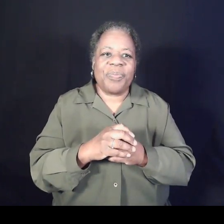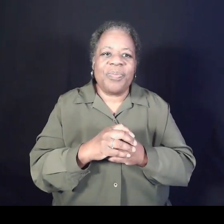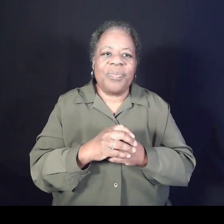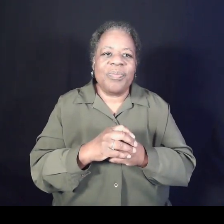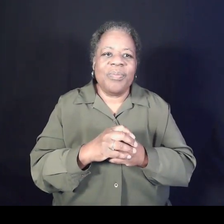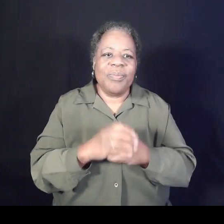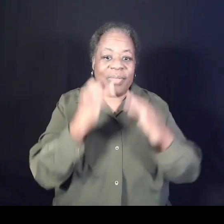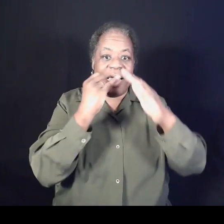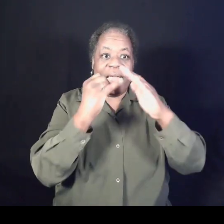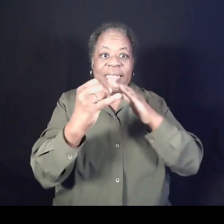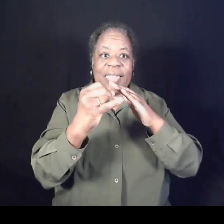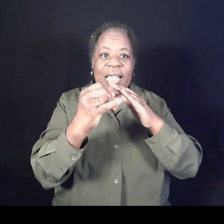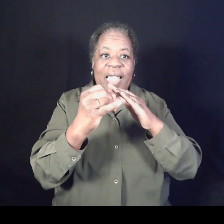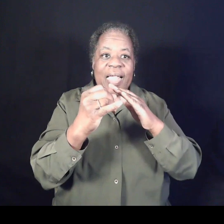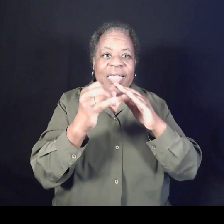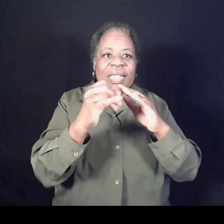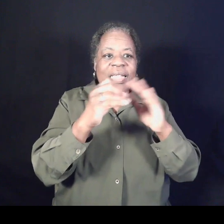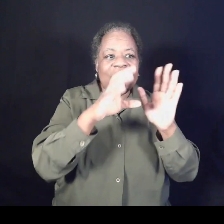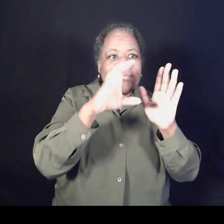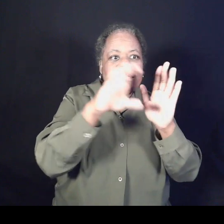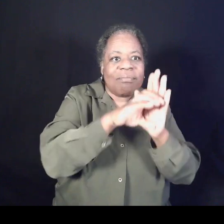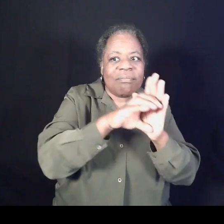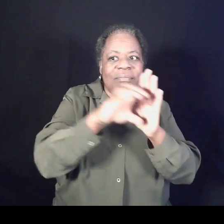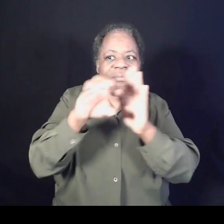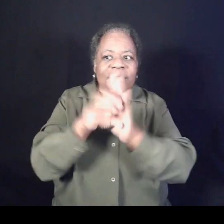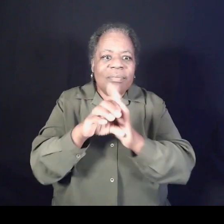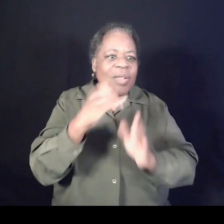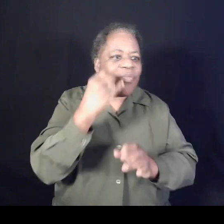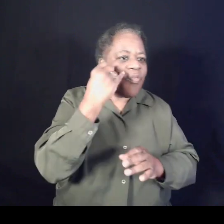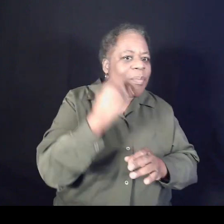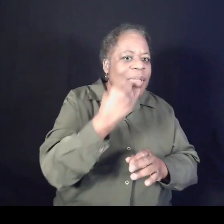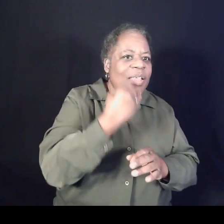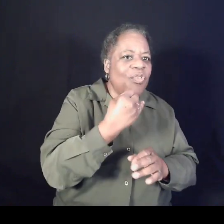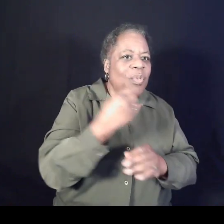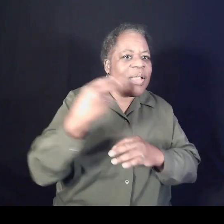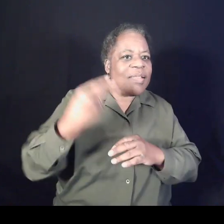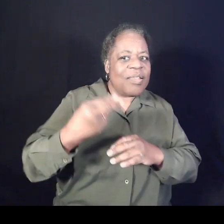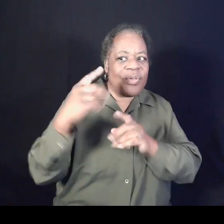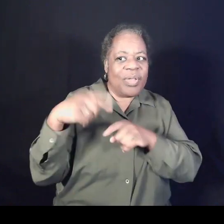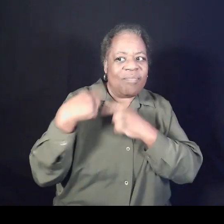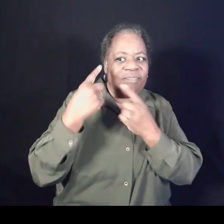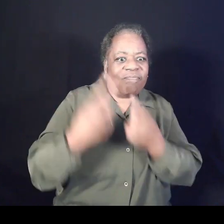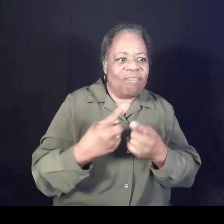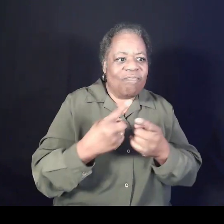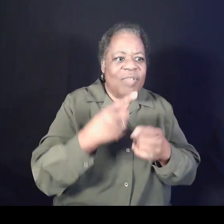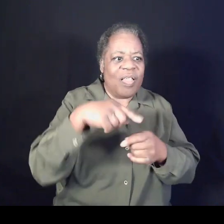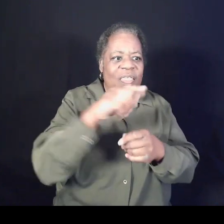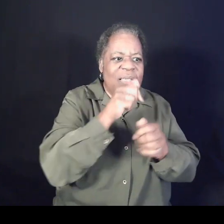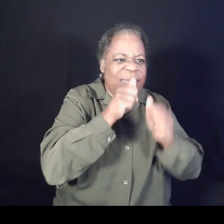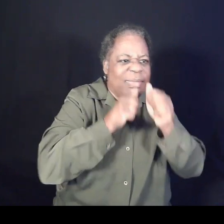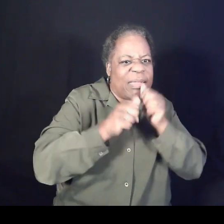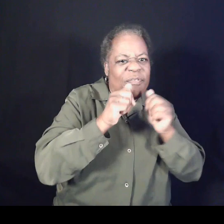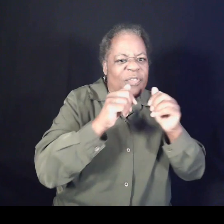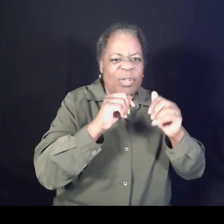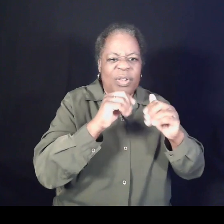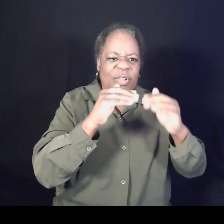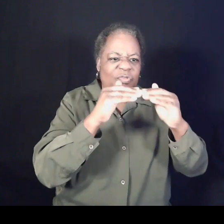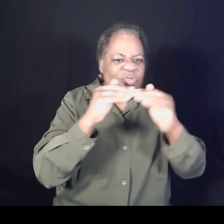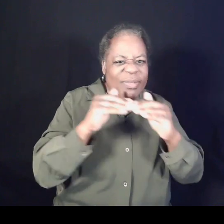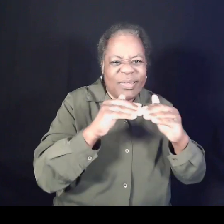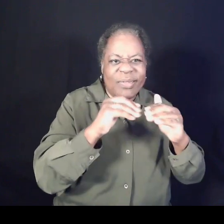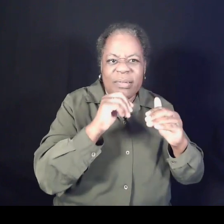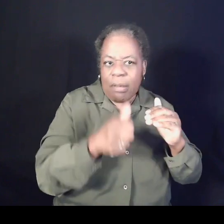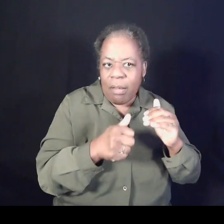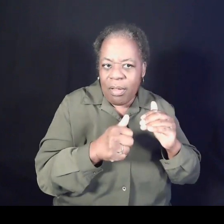Isaiah here conjures up two images from Israel's history, two seasons in which they suffered injustice. The